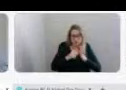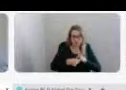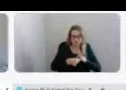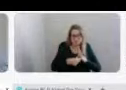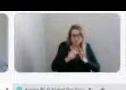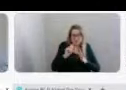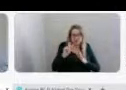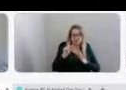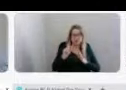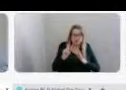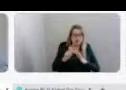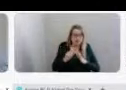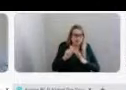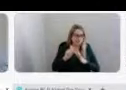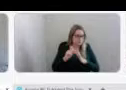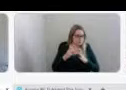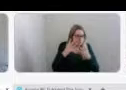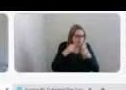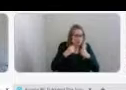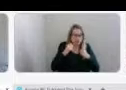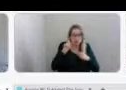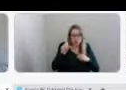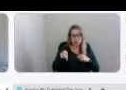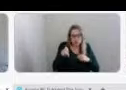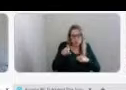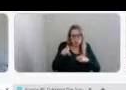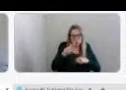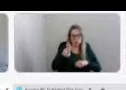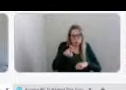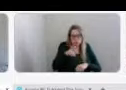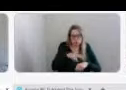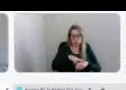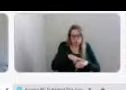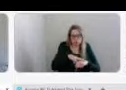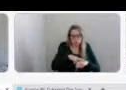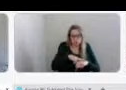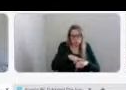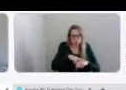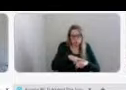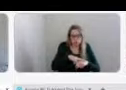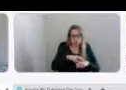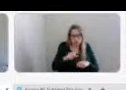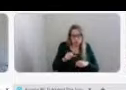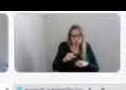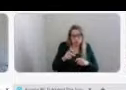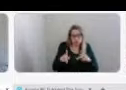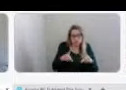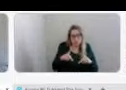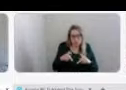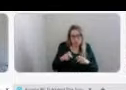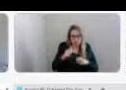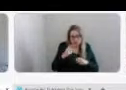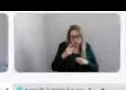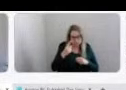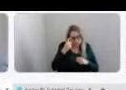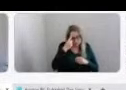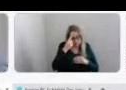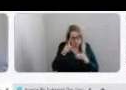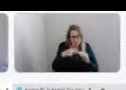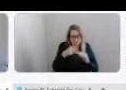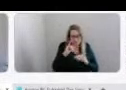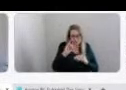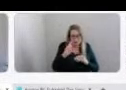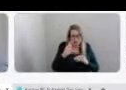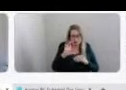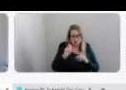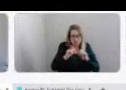needs of our indigenous communities as articulated by indigenous peoples and leaders should be strongly considered by the irc during